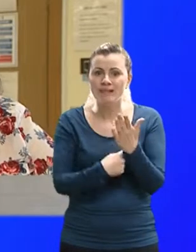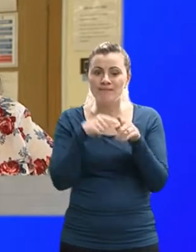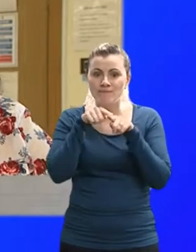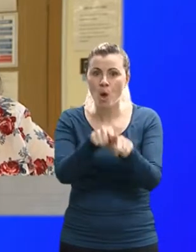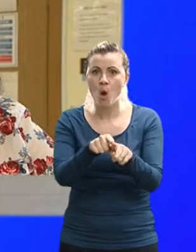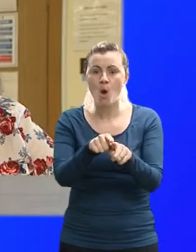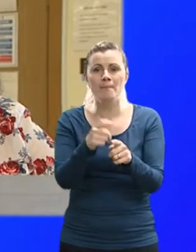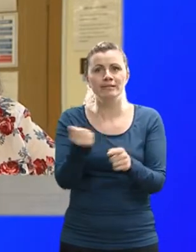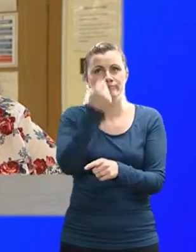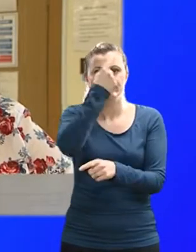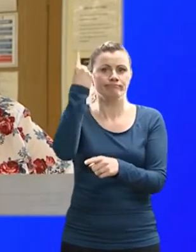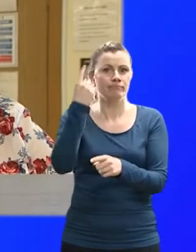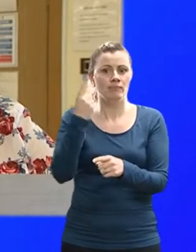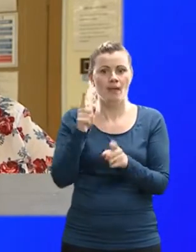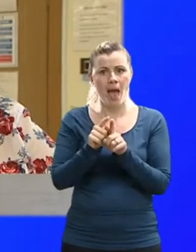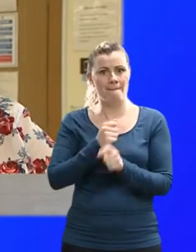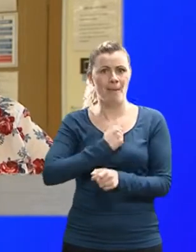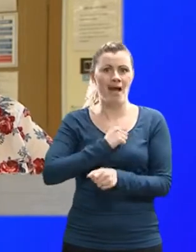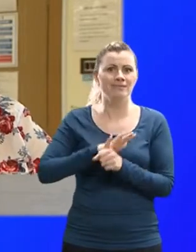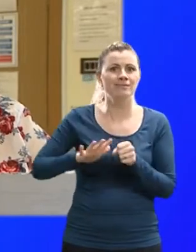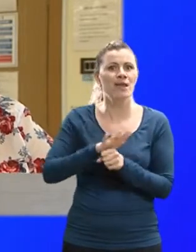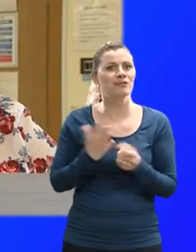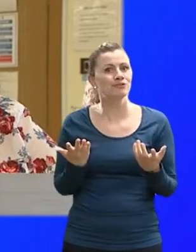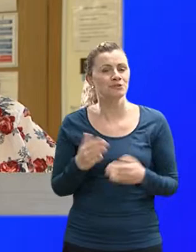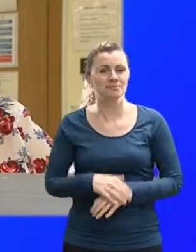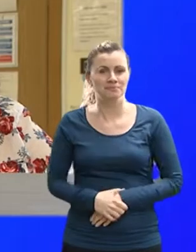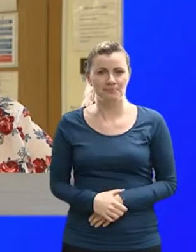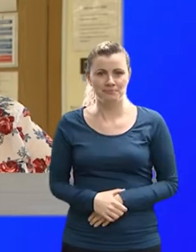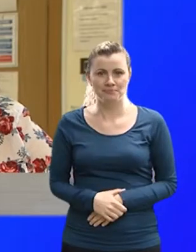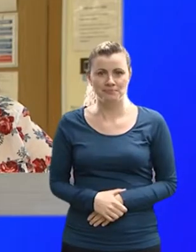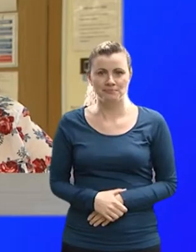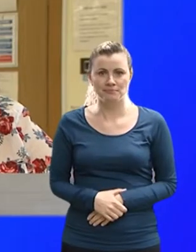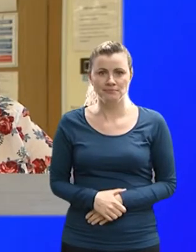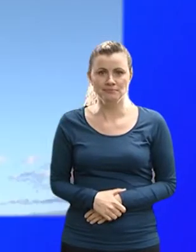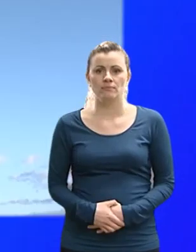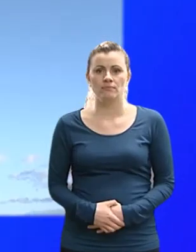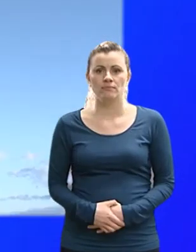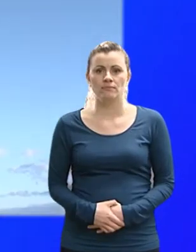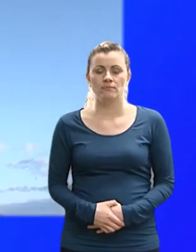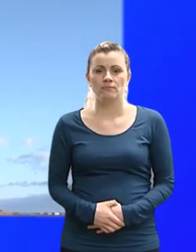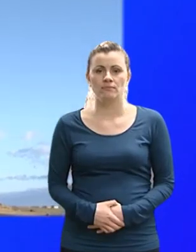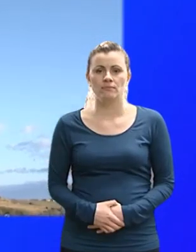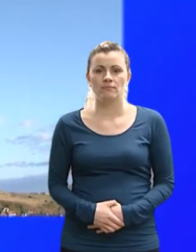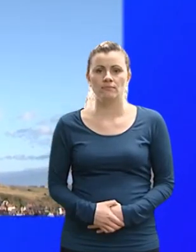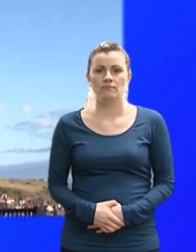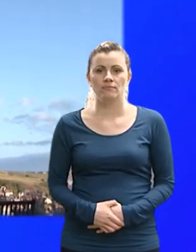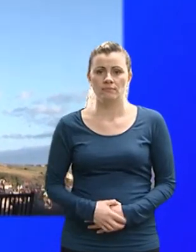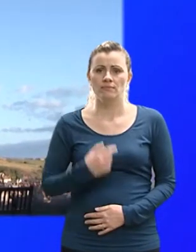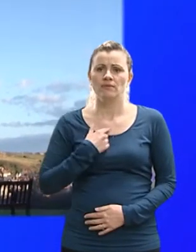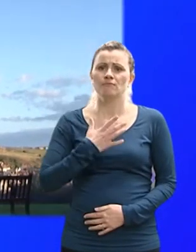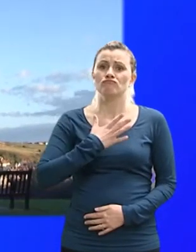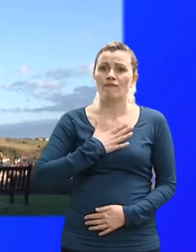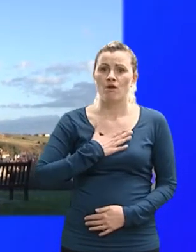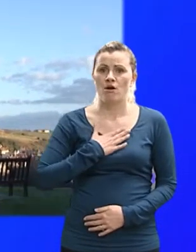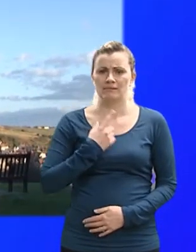it doesn't depend on an individual driver. There is an official policy. I would much rather get